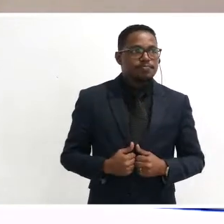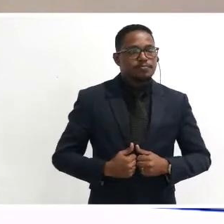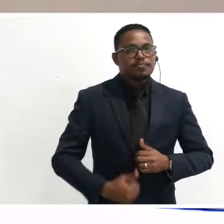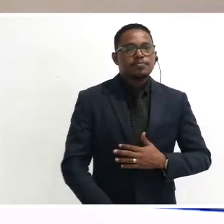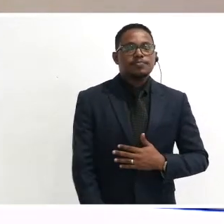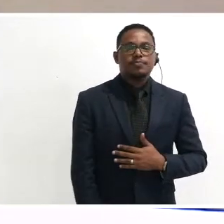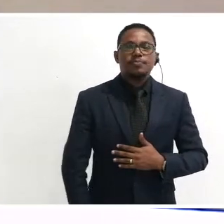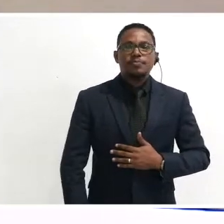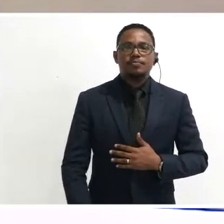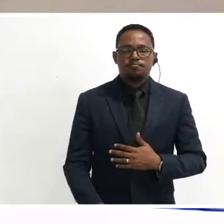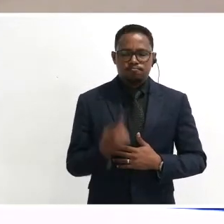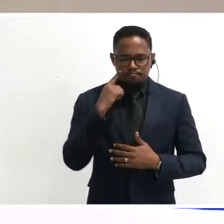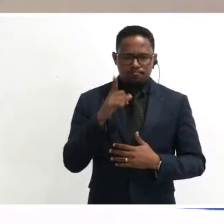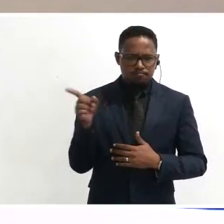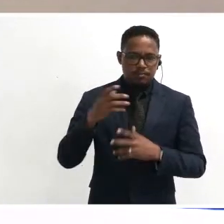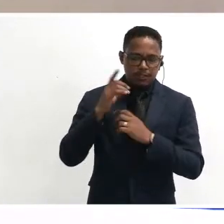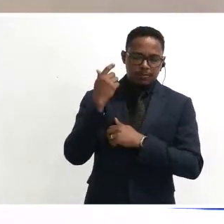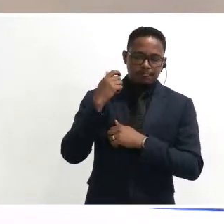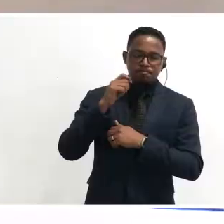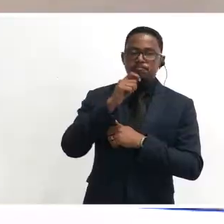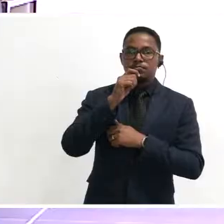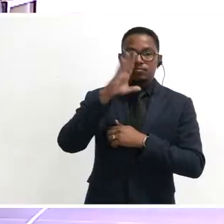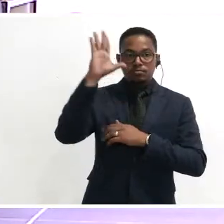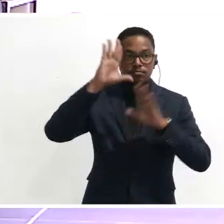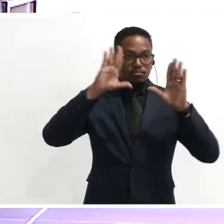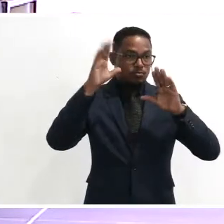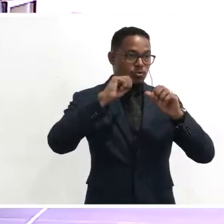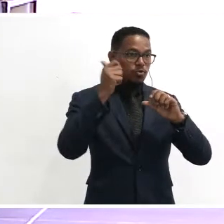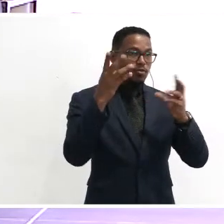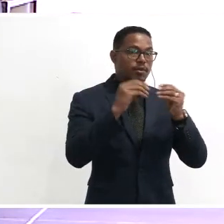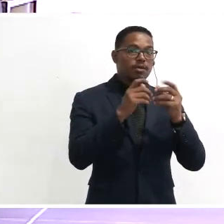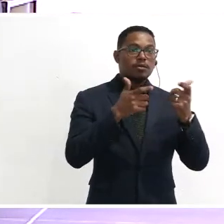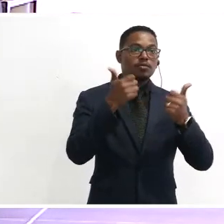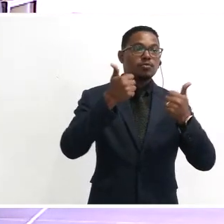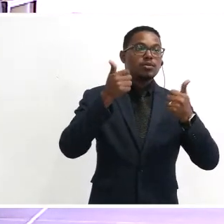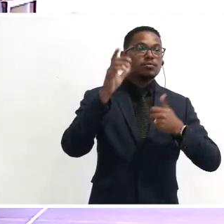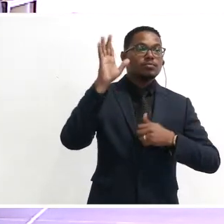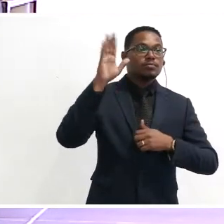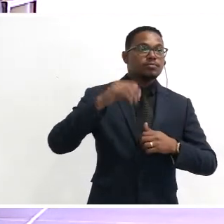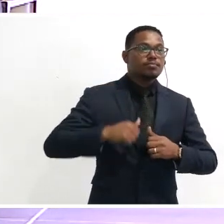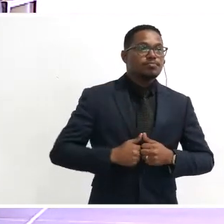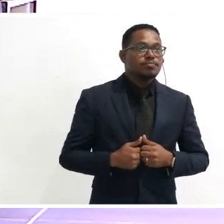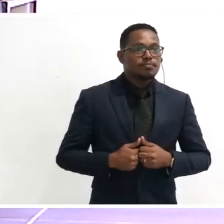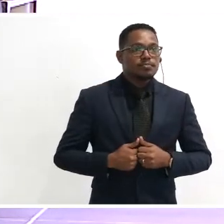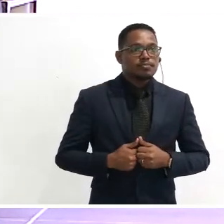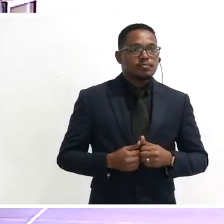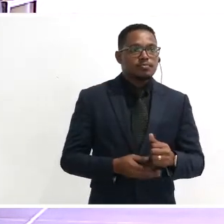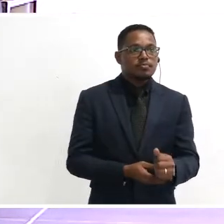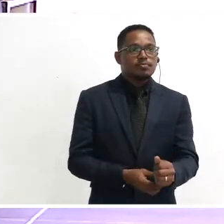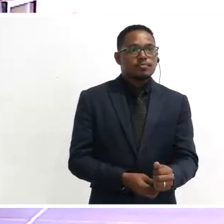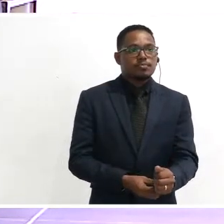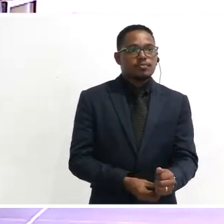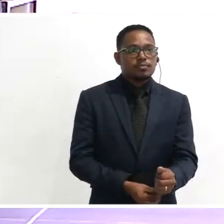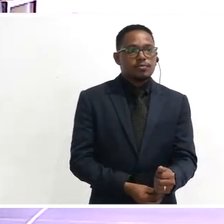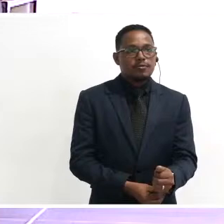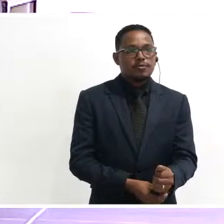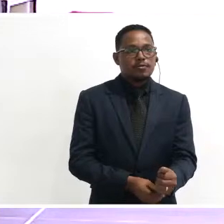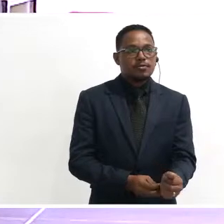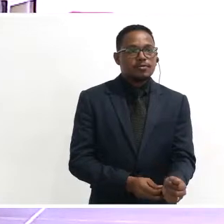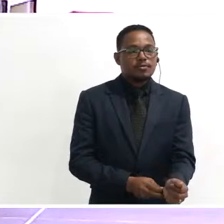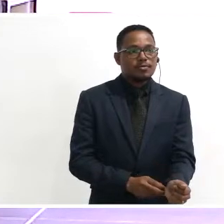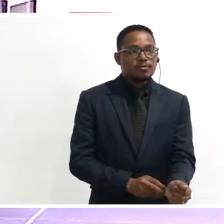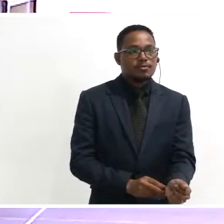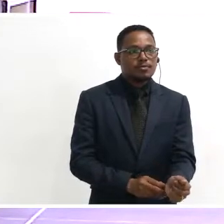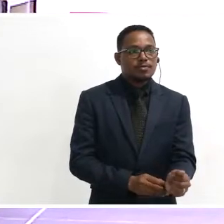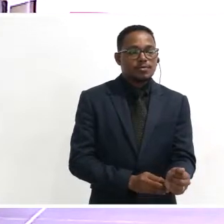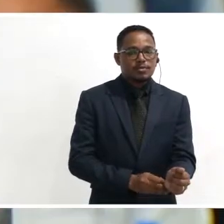acá y acá. Y por acá. Si nos ayuda. Por acá también. Sí. Ramón. Thank you so